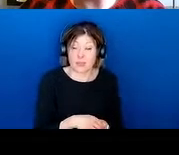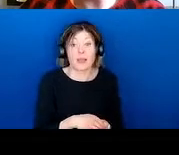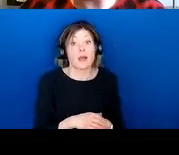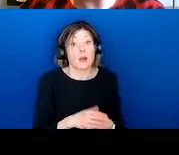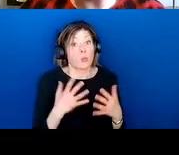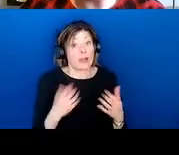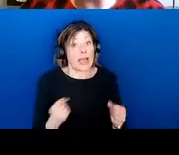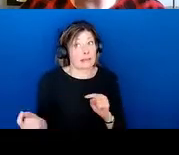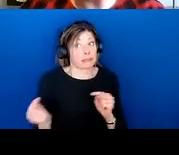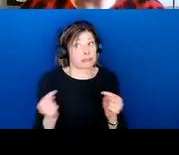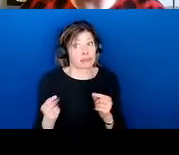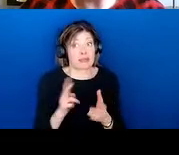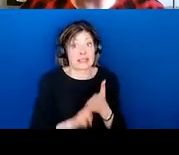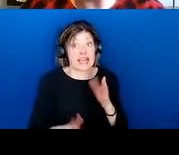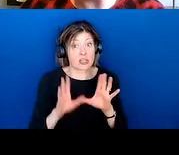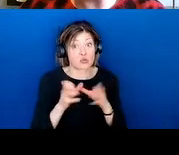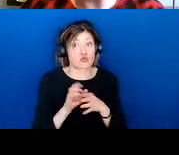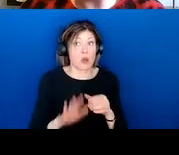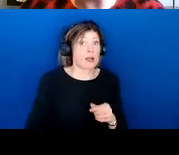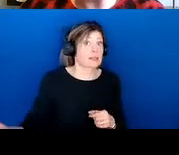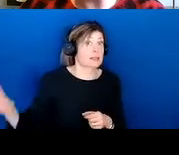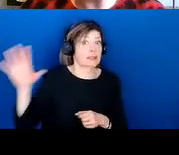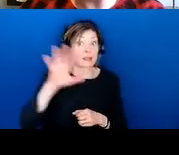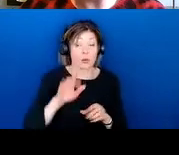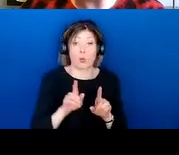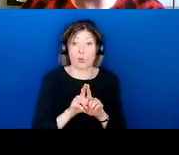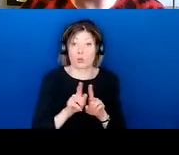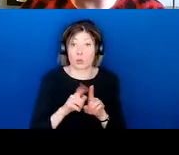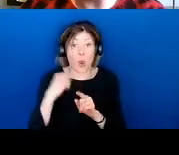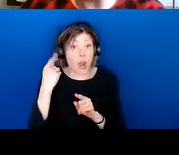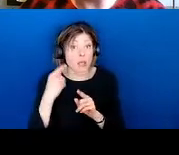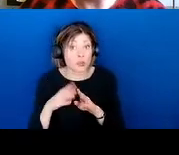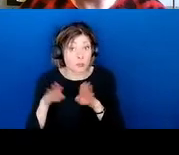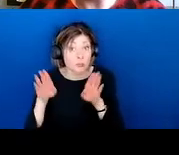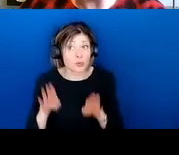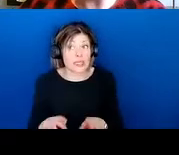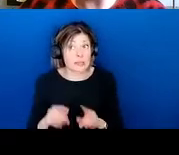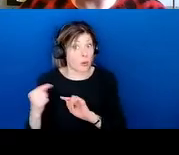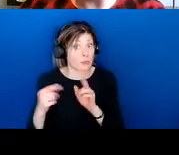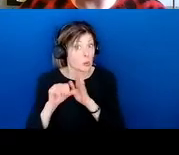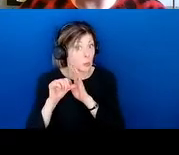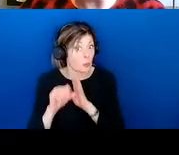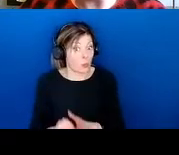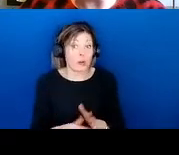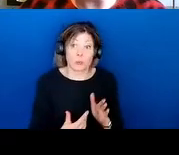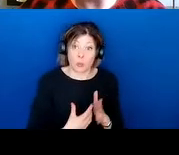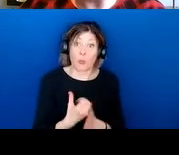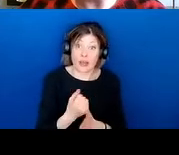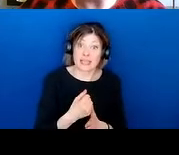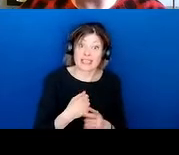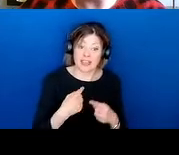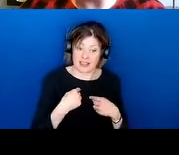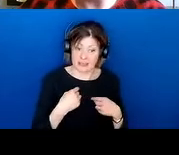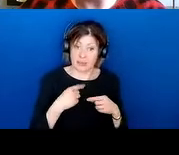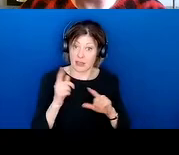Trust properties nationwide, as well as London museums. I'm shown here collecting that